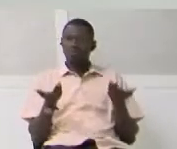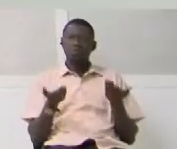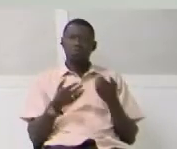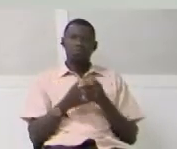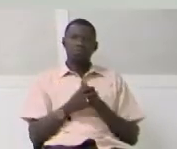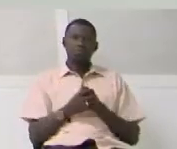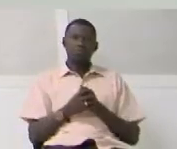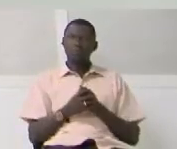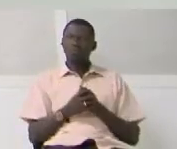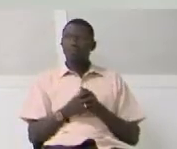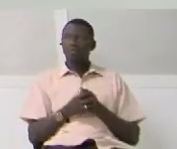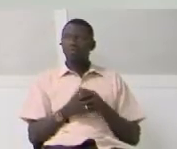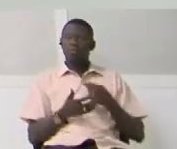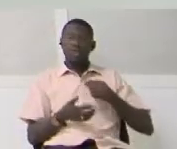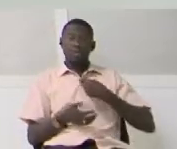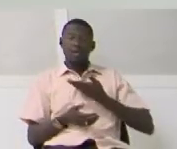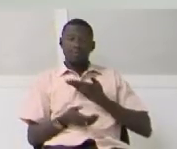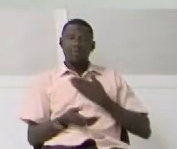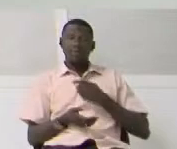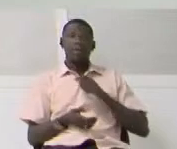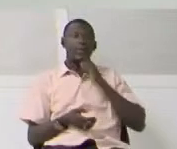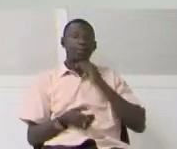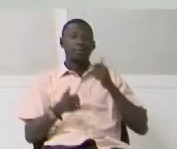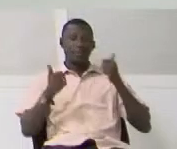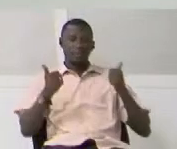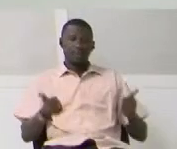I have, Mr. Chair,